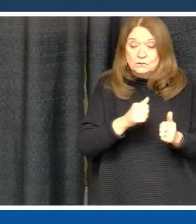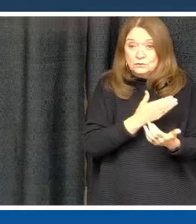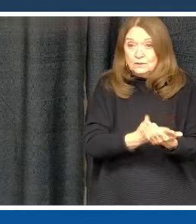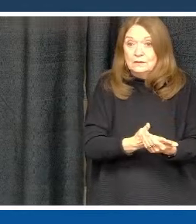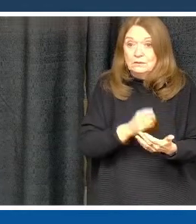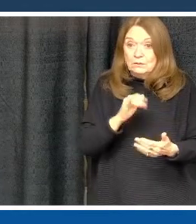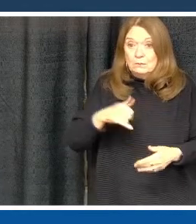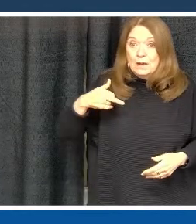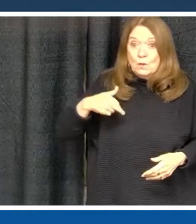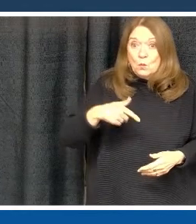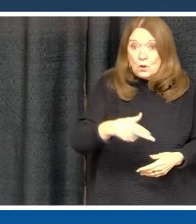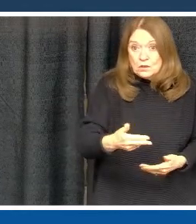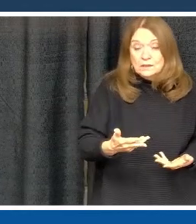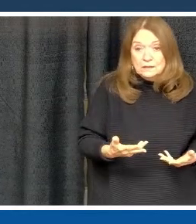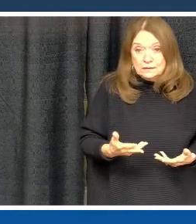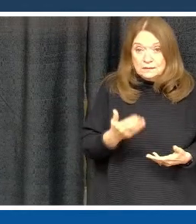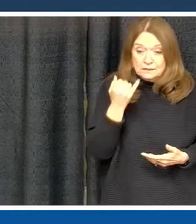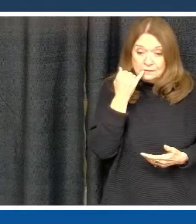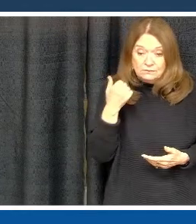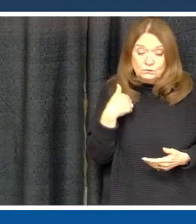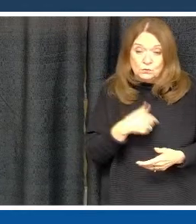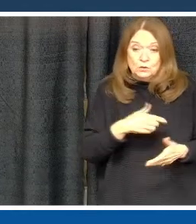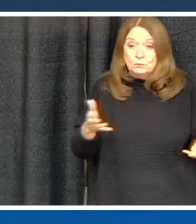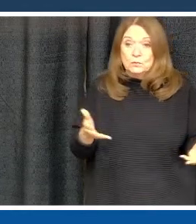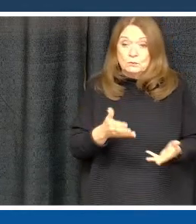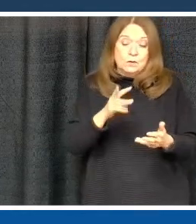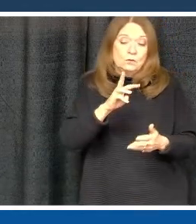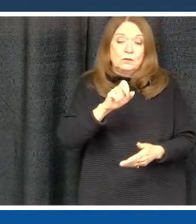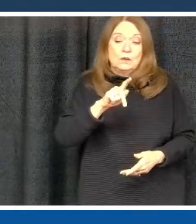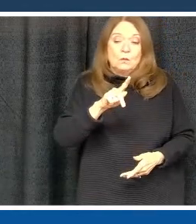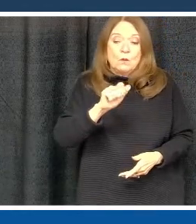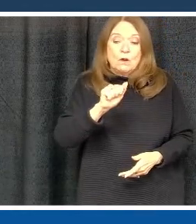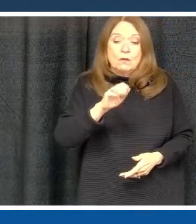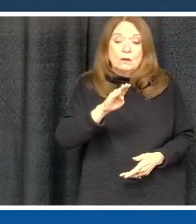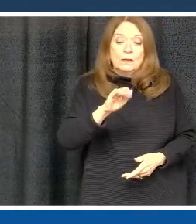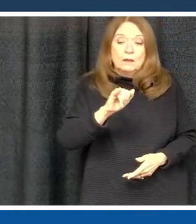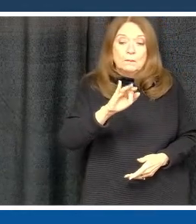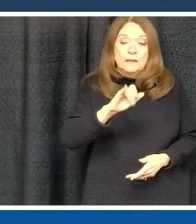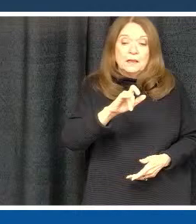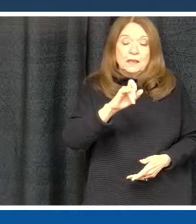by walking, and if we're promoting walkability.